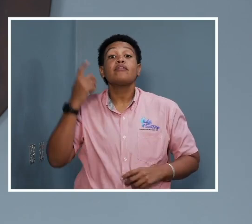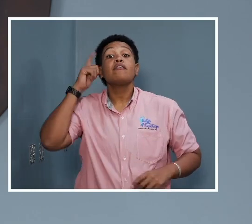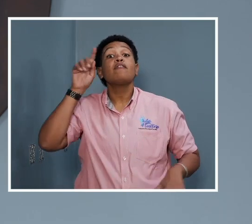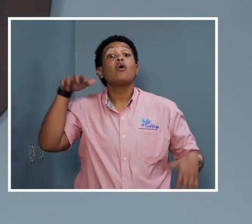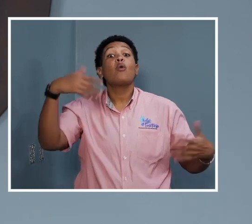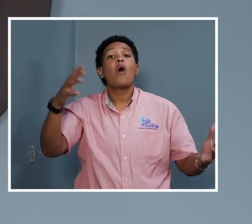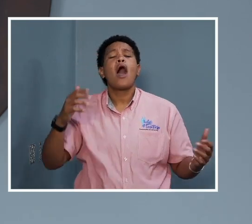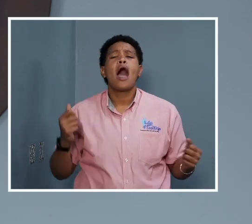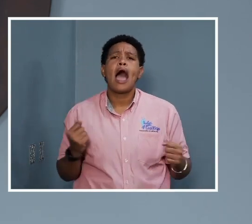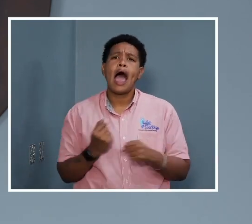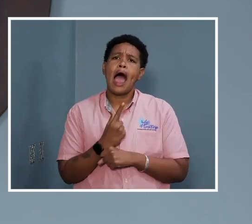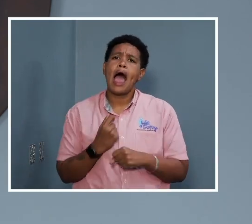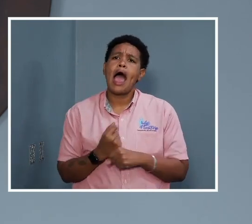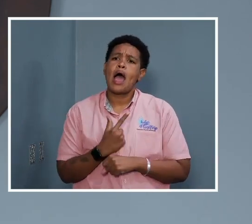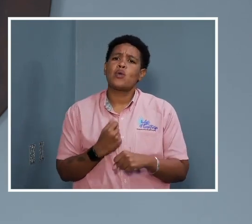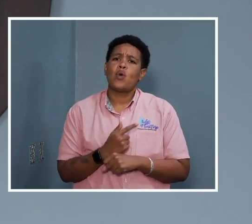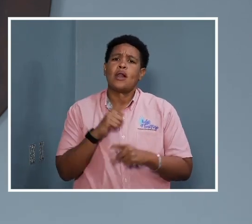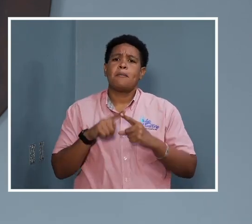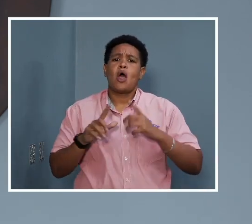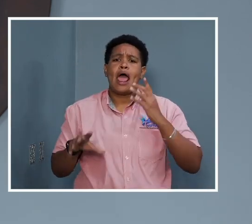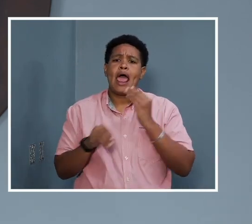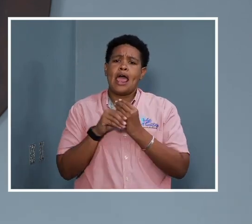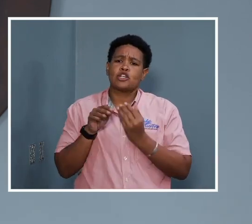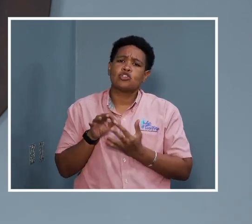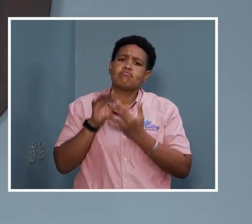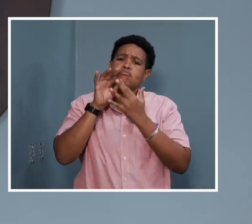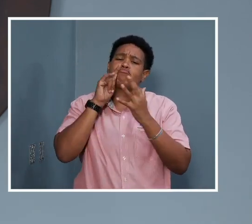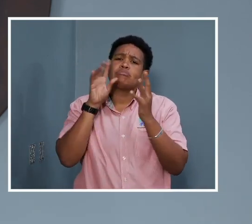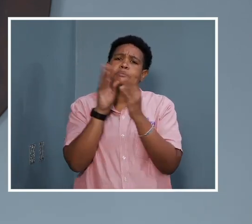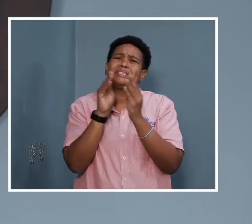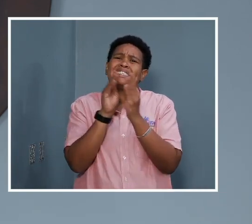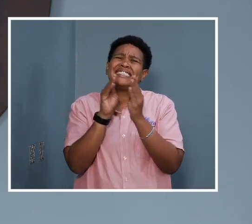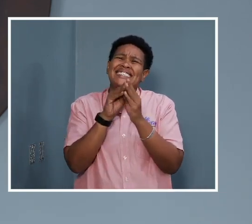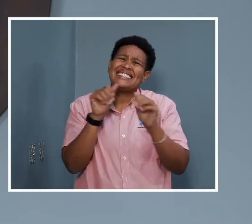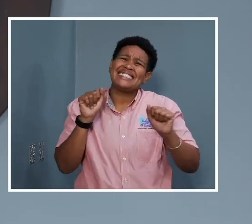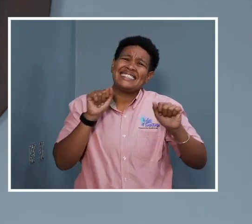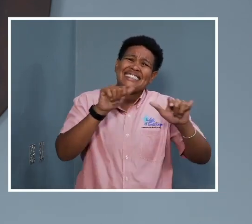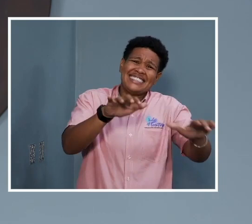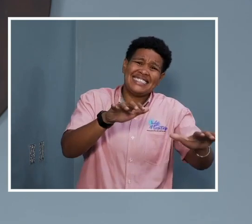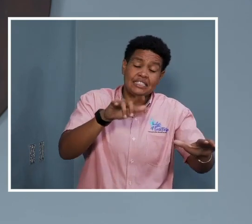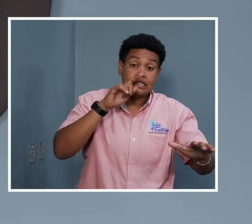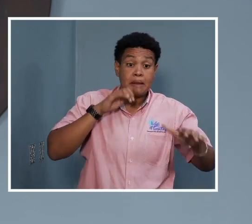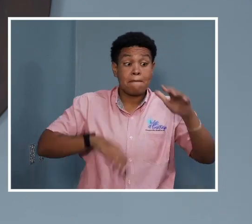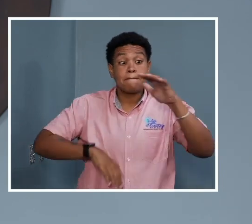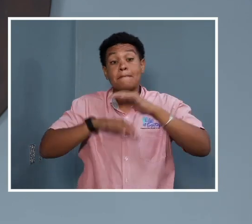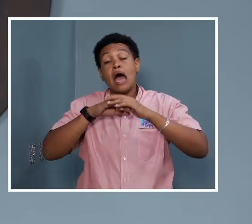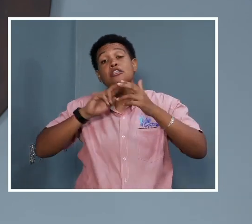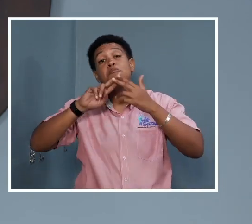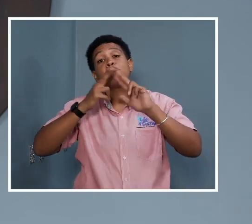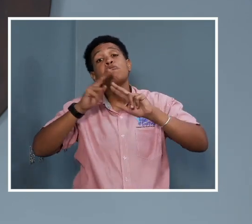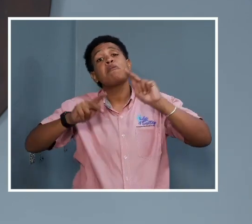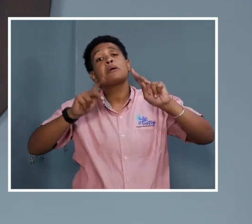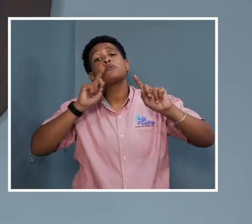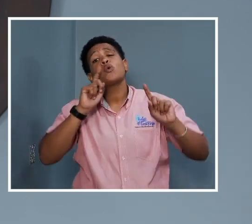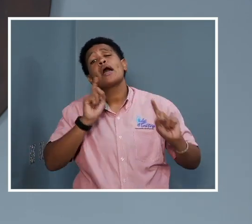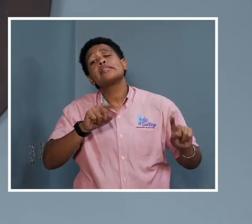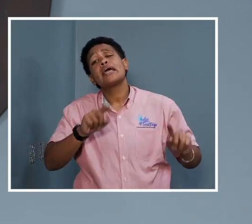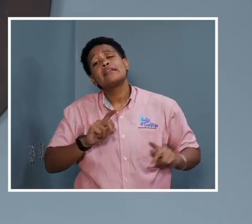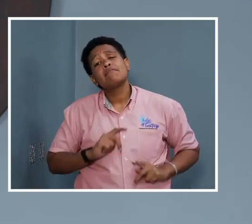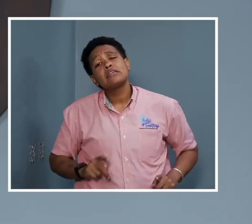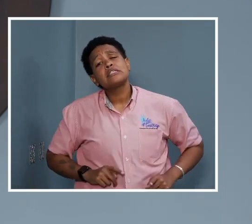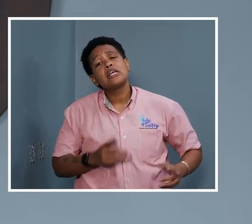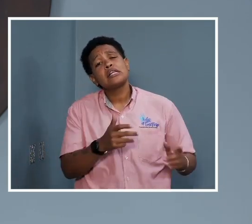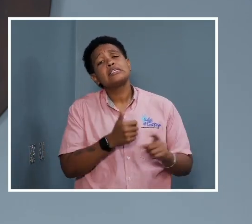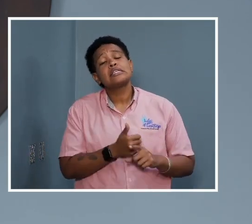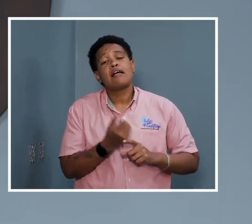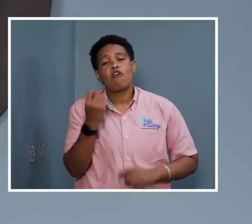For annual and extraordinary general meetings of entities, the maximum number of persons permitted to attend physically